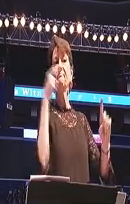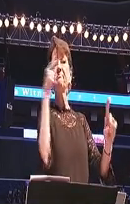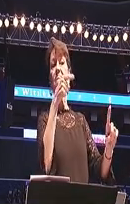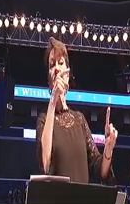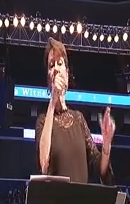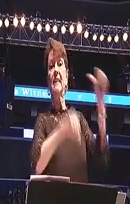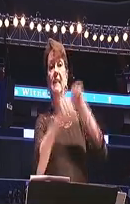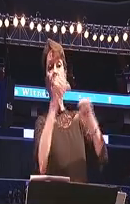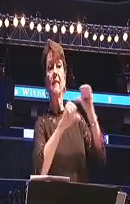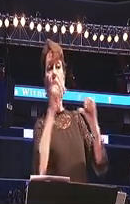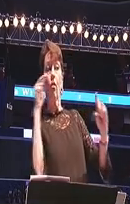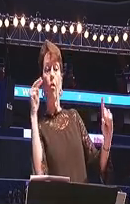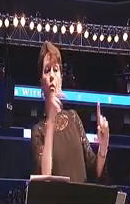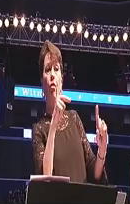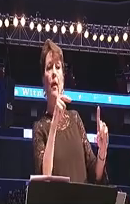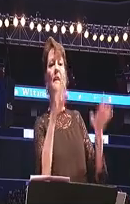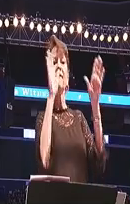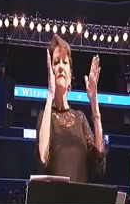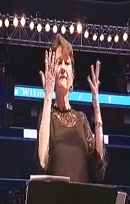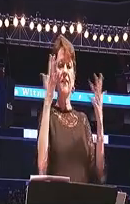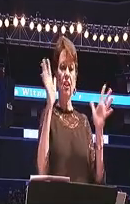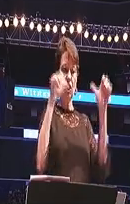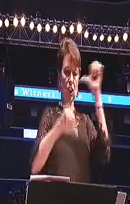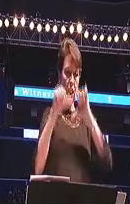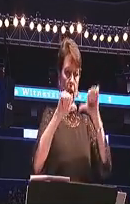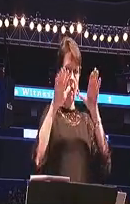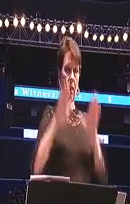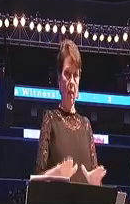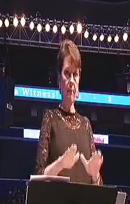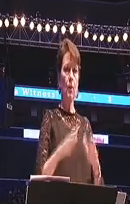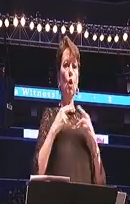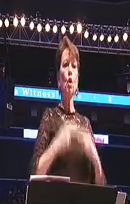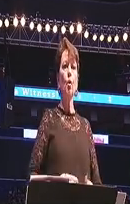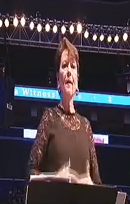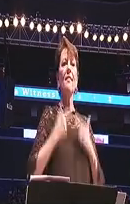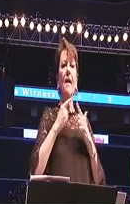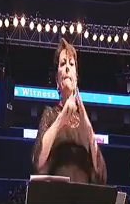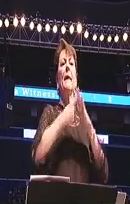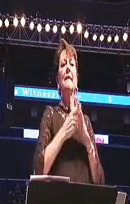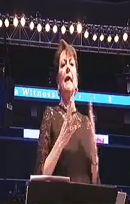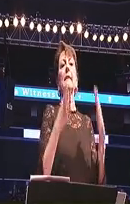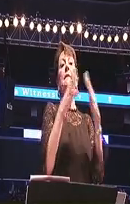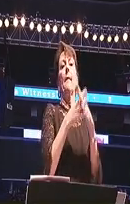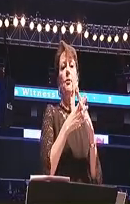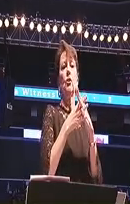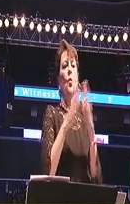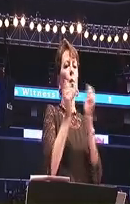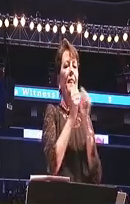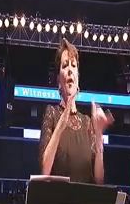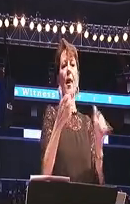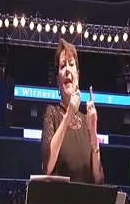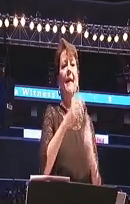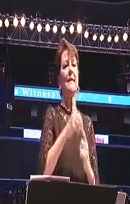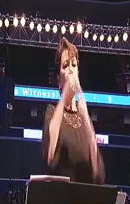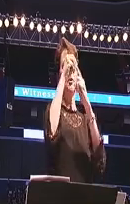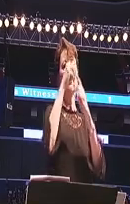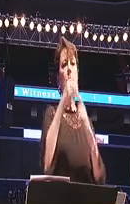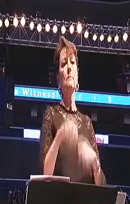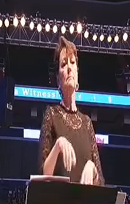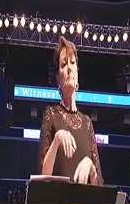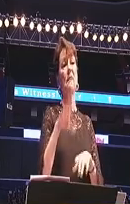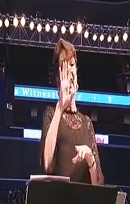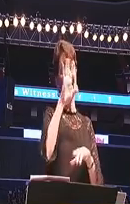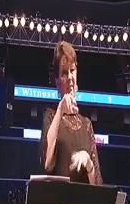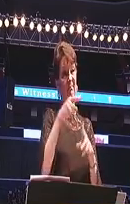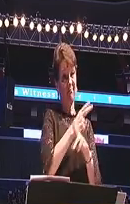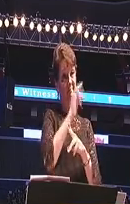is settled and human life begins at conception without exception. So we have to stand on that point and we have